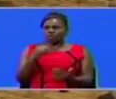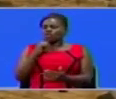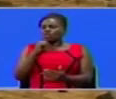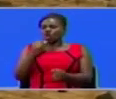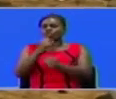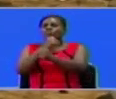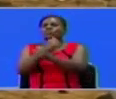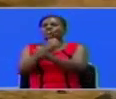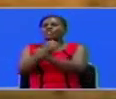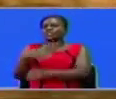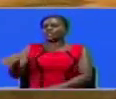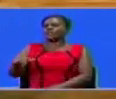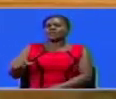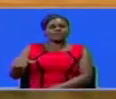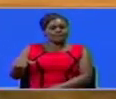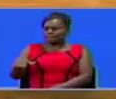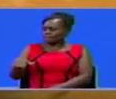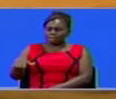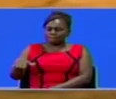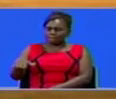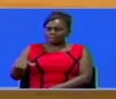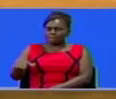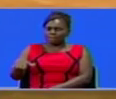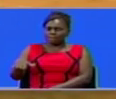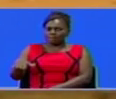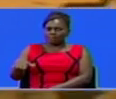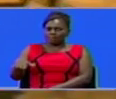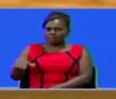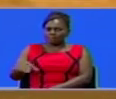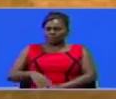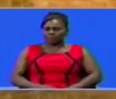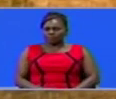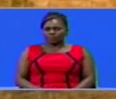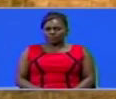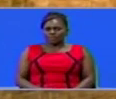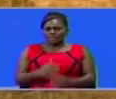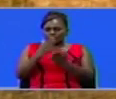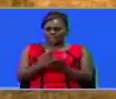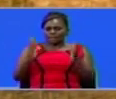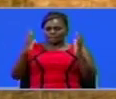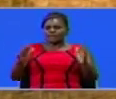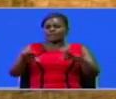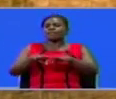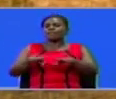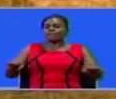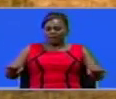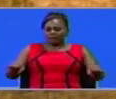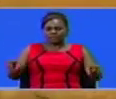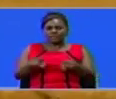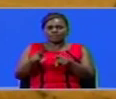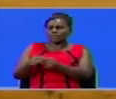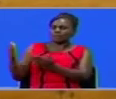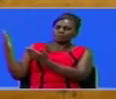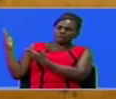protected wildlife conservancies. some huge tracts of land, such as